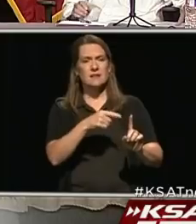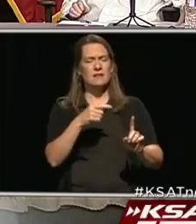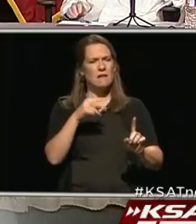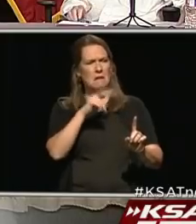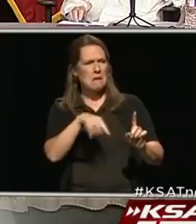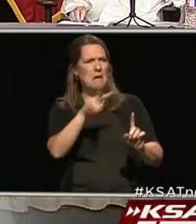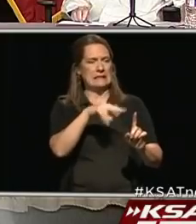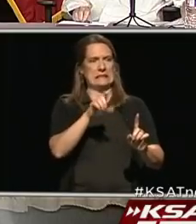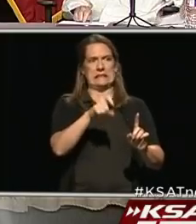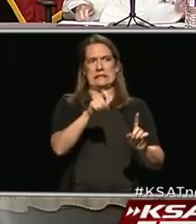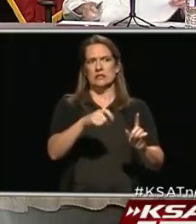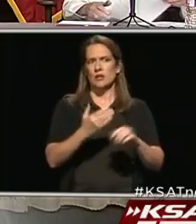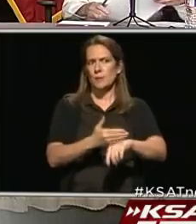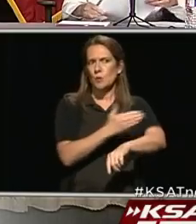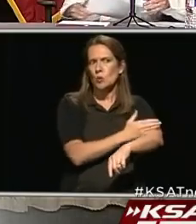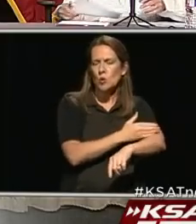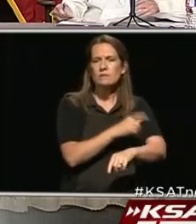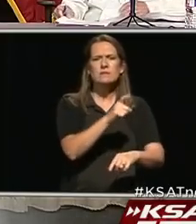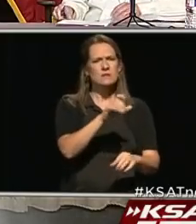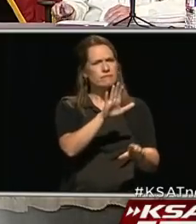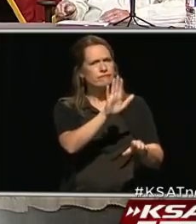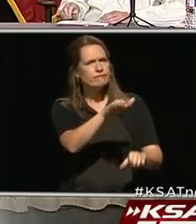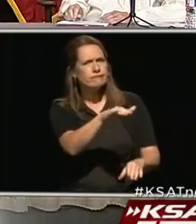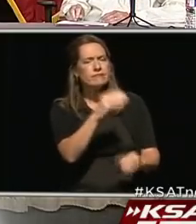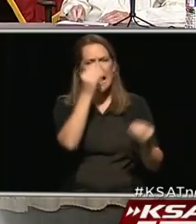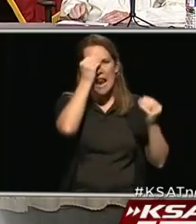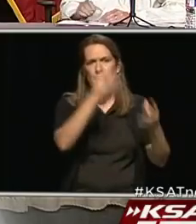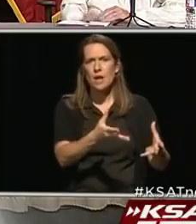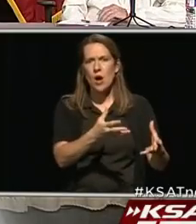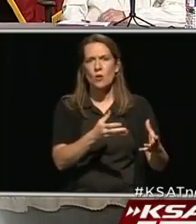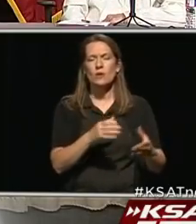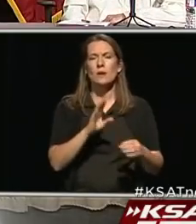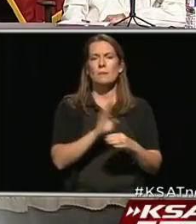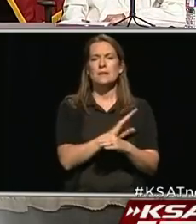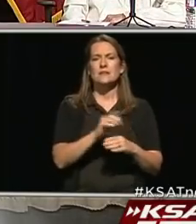improved, let them know. They can go to, and business owners are welcome to go to